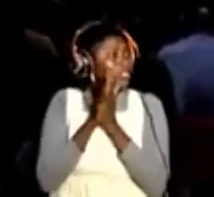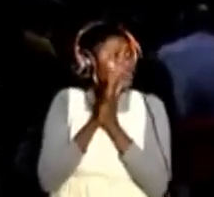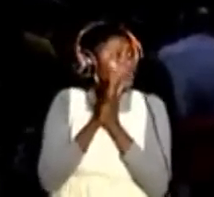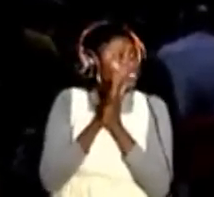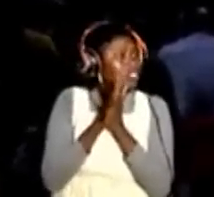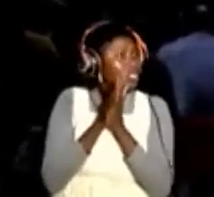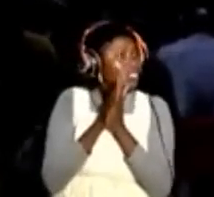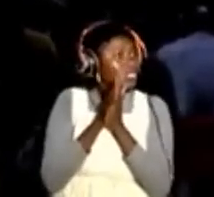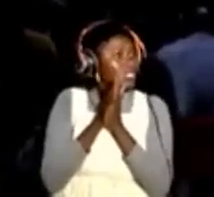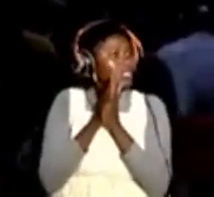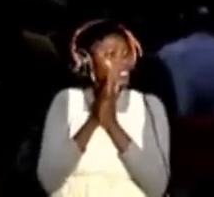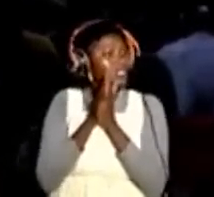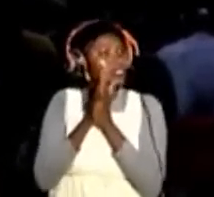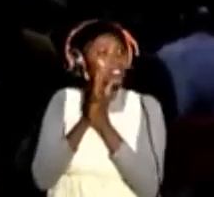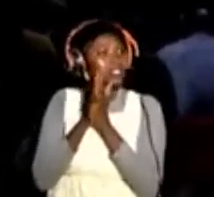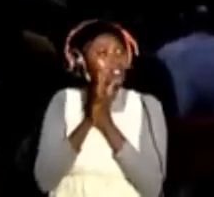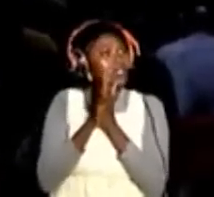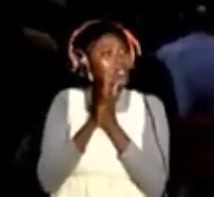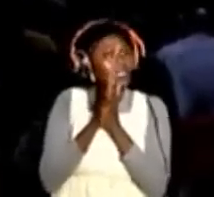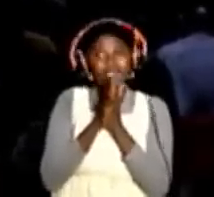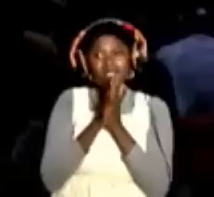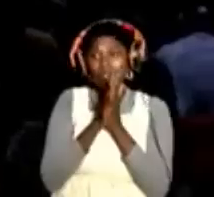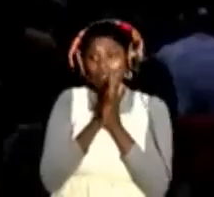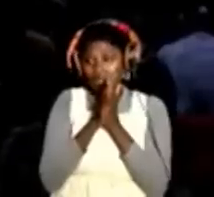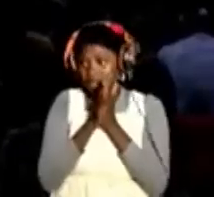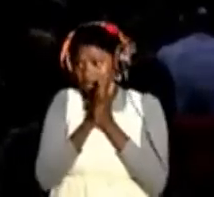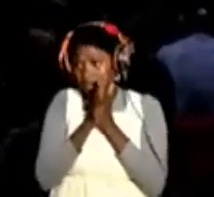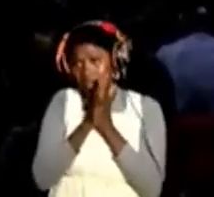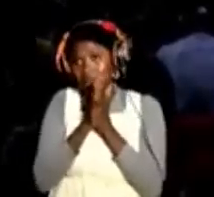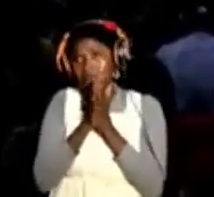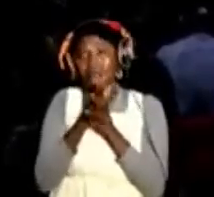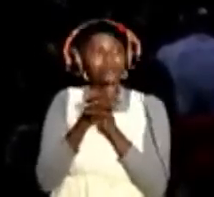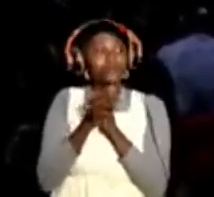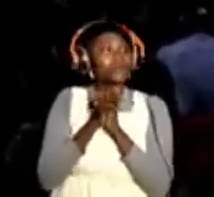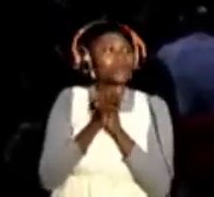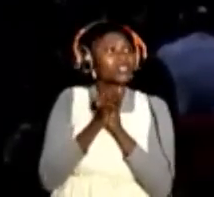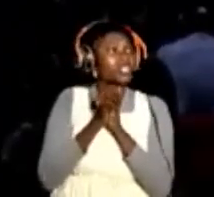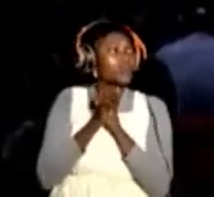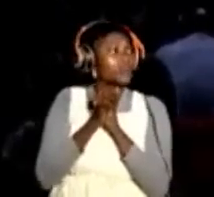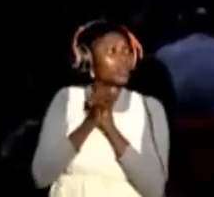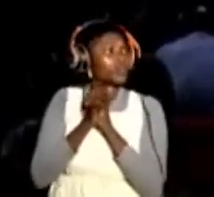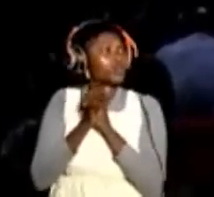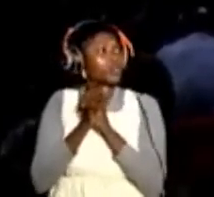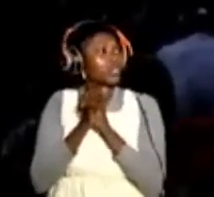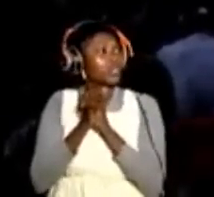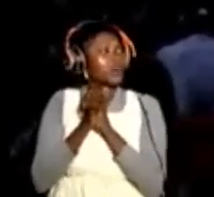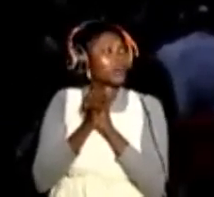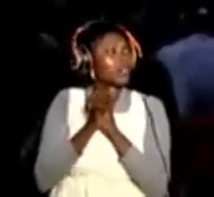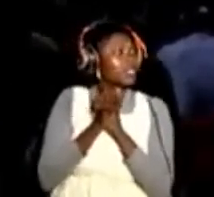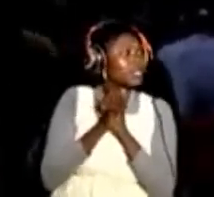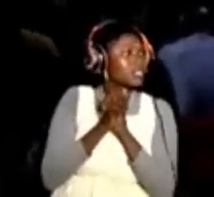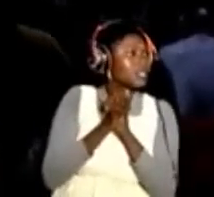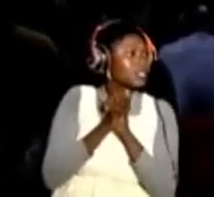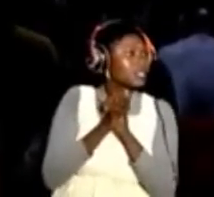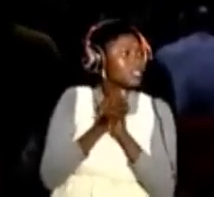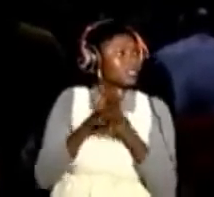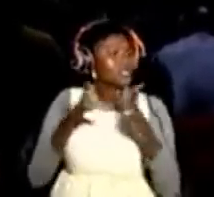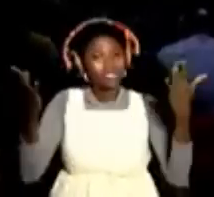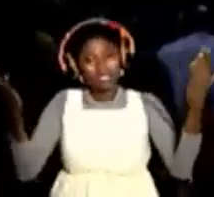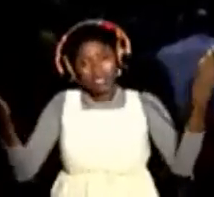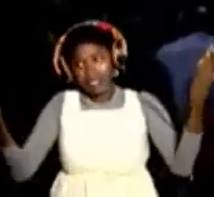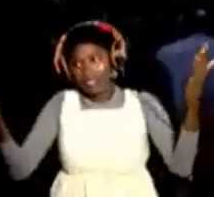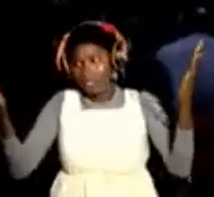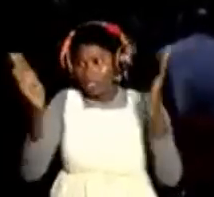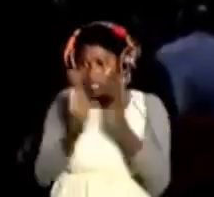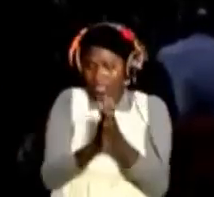Don't say they will say, nobody will say. We are crying to God for our help tonight. We are looking